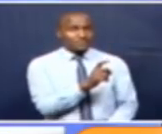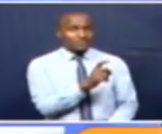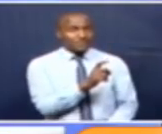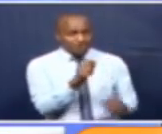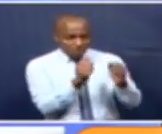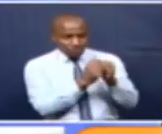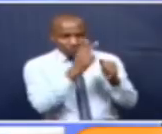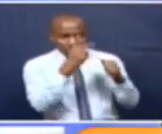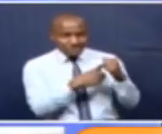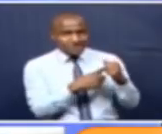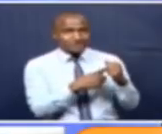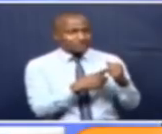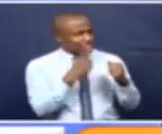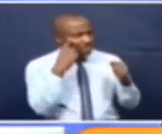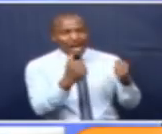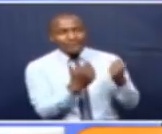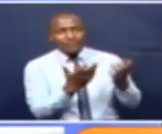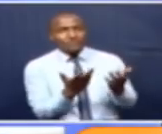October 26th going forward.